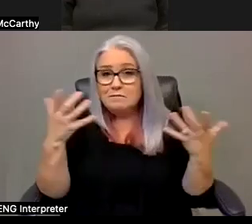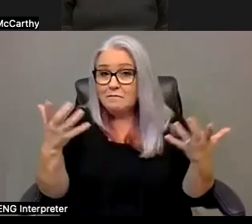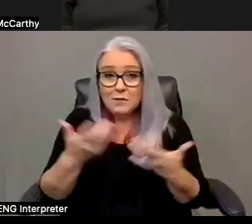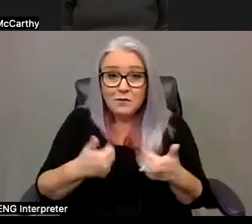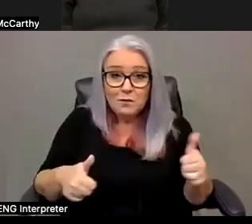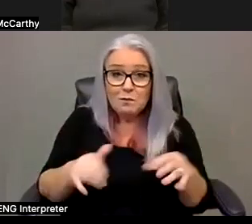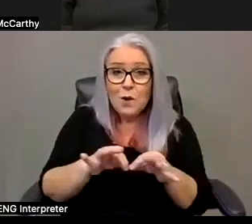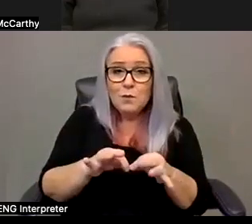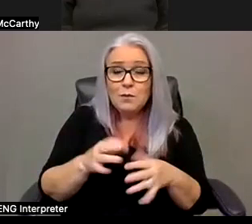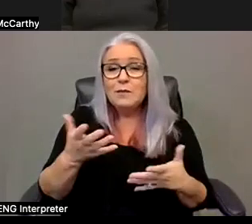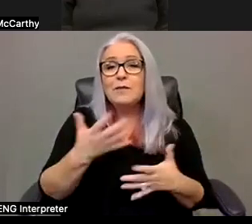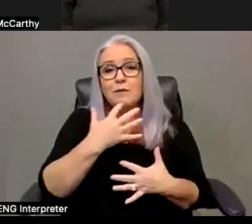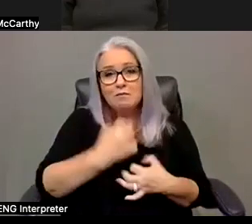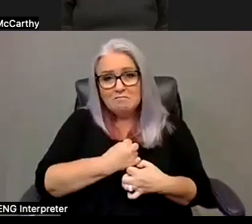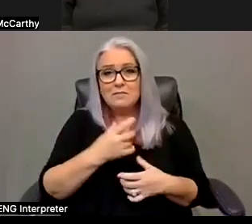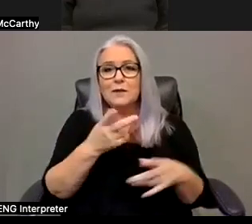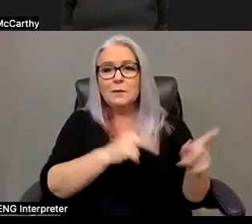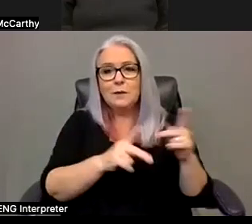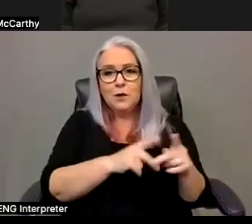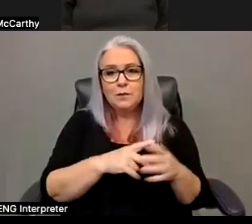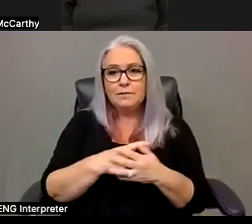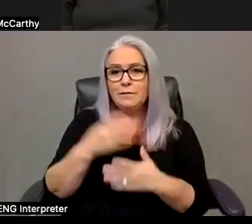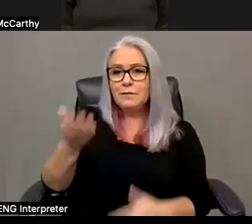perfect. Ms. Phillips-Staley?